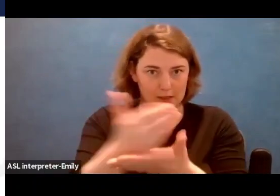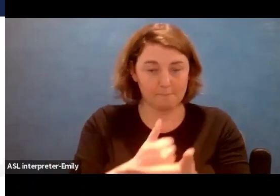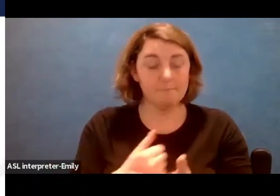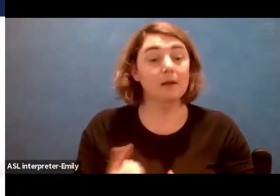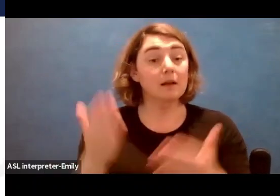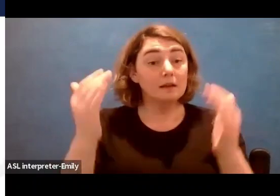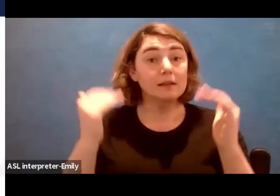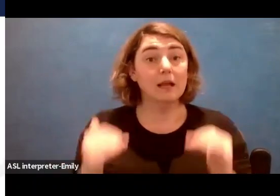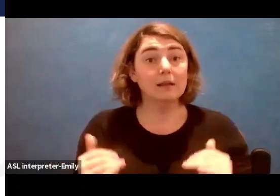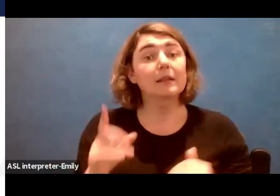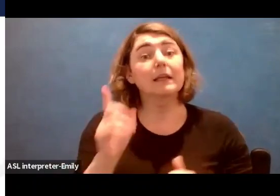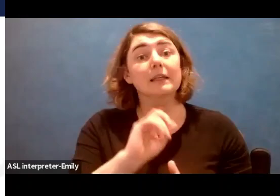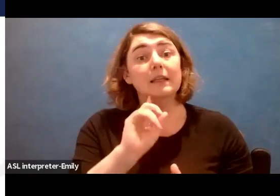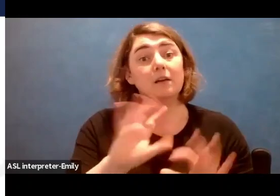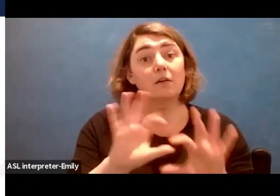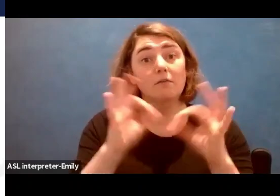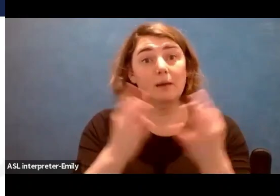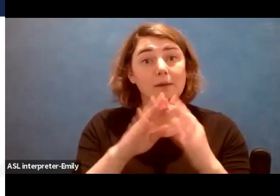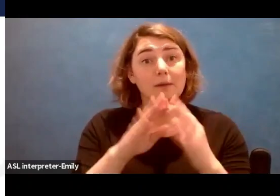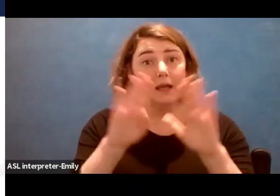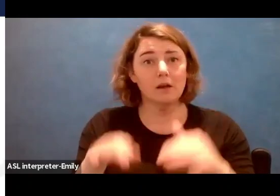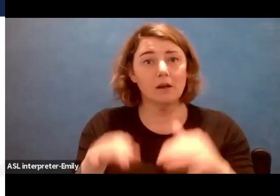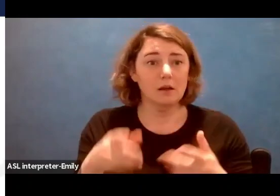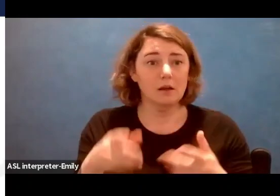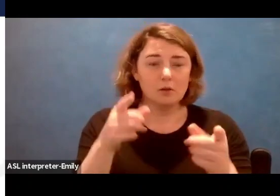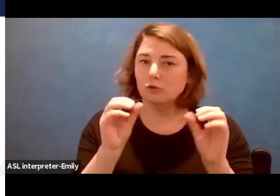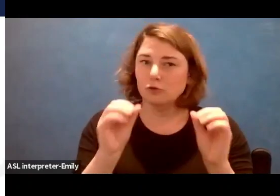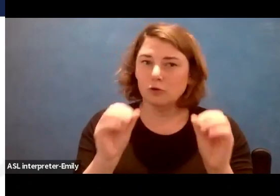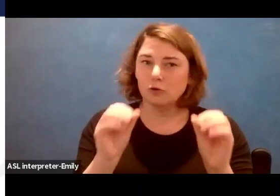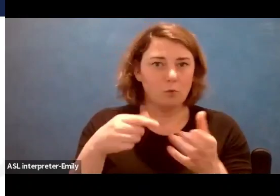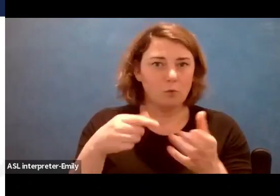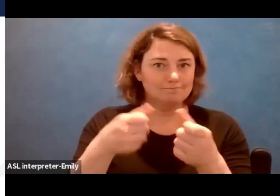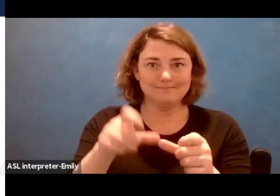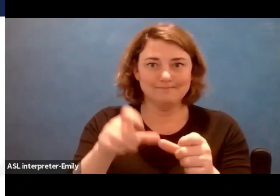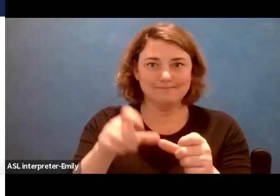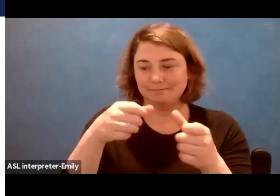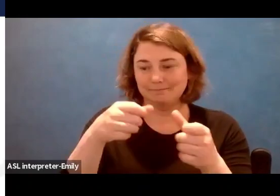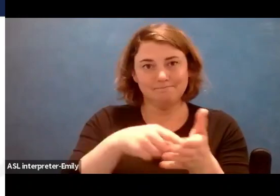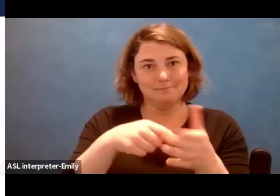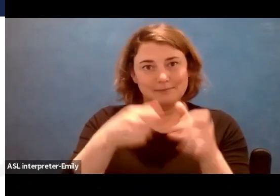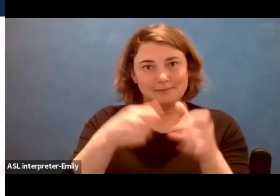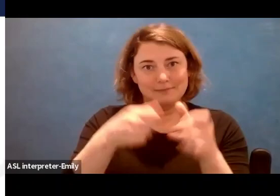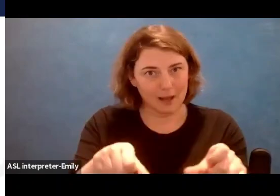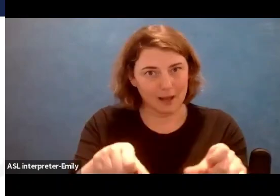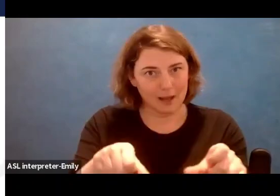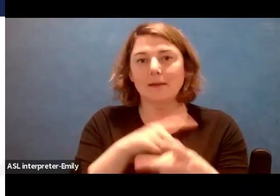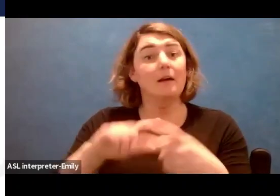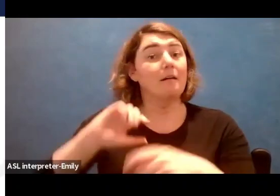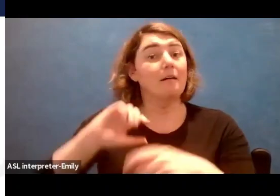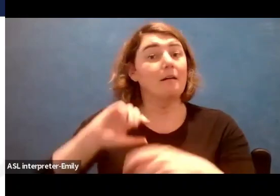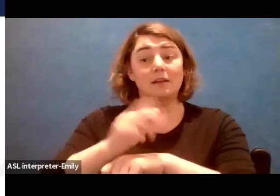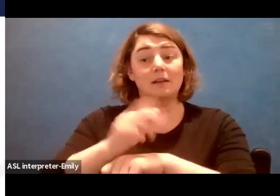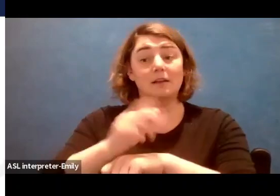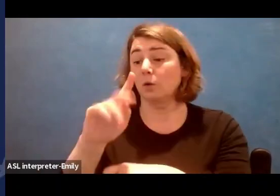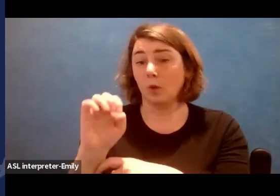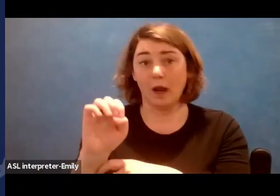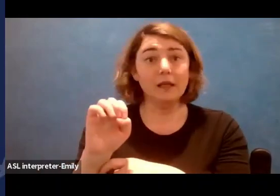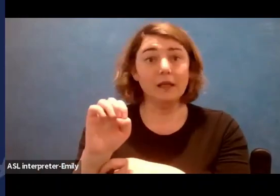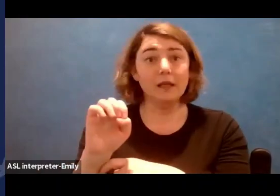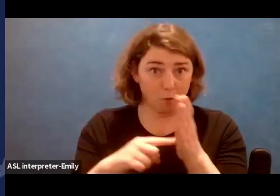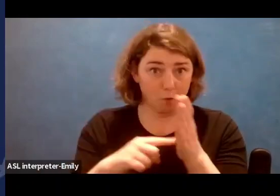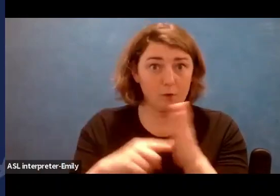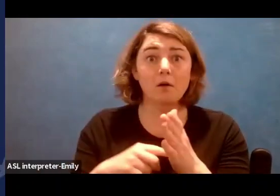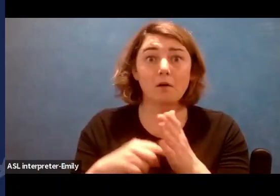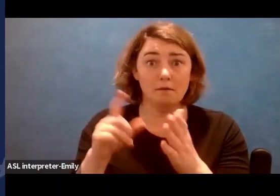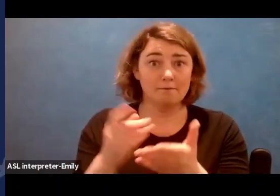Next, single family housing, there is no down payment, 100% affordable fixed rate financing.